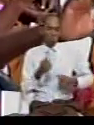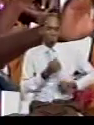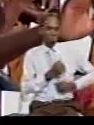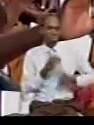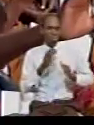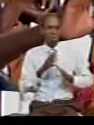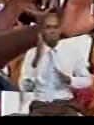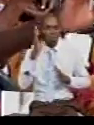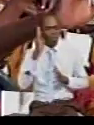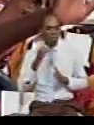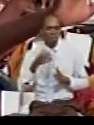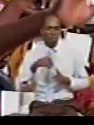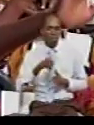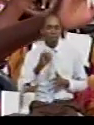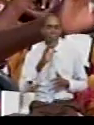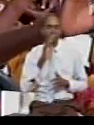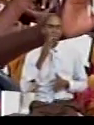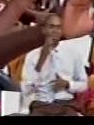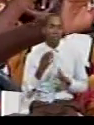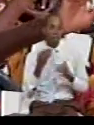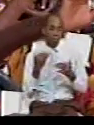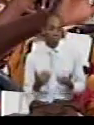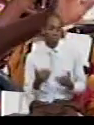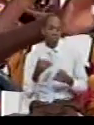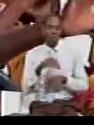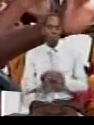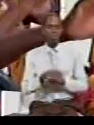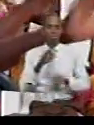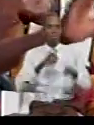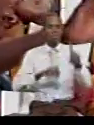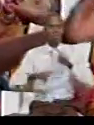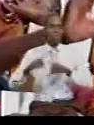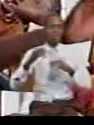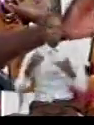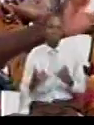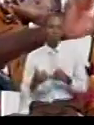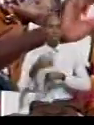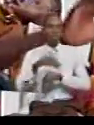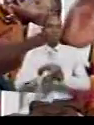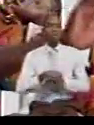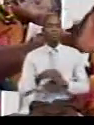there. Tonight, I said tonight,